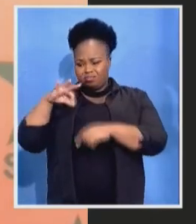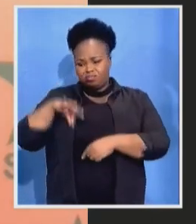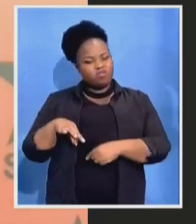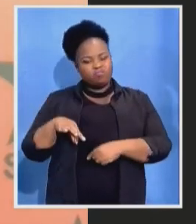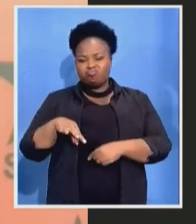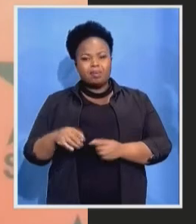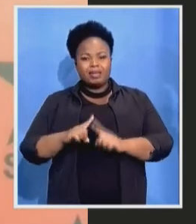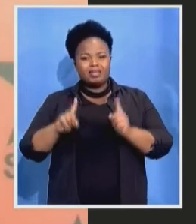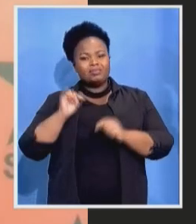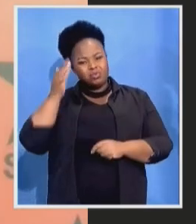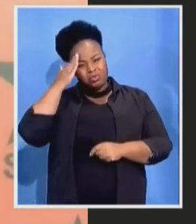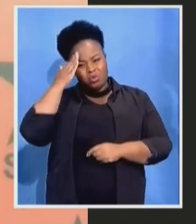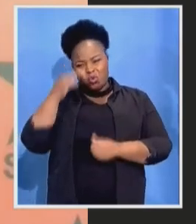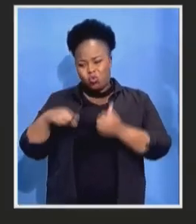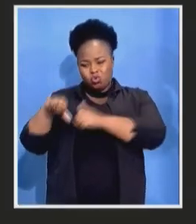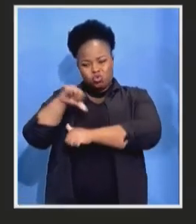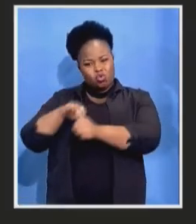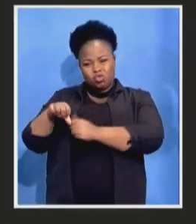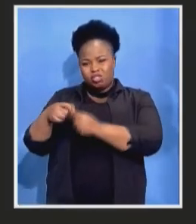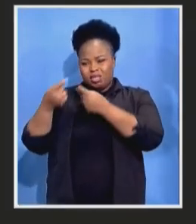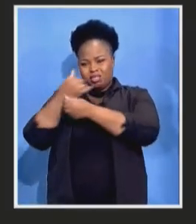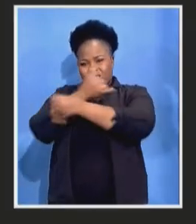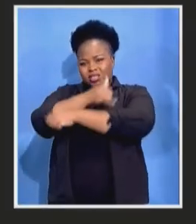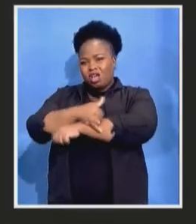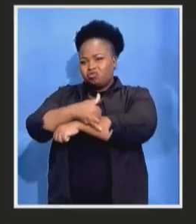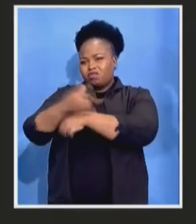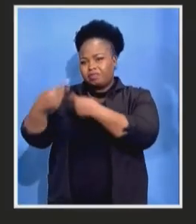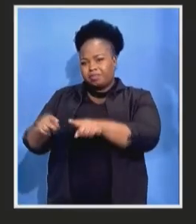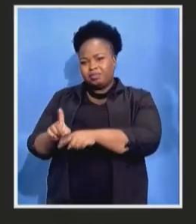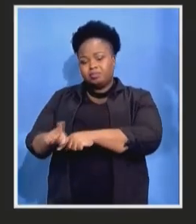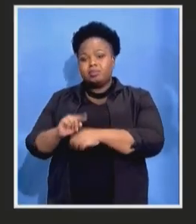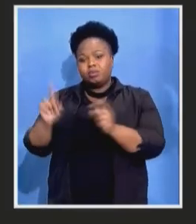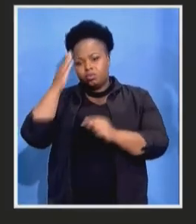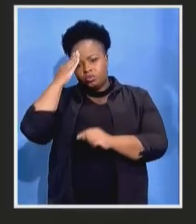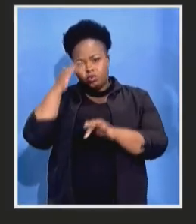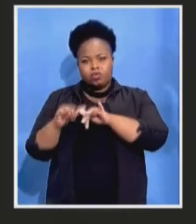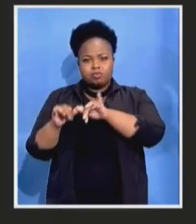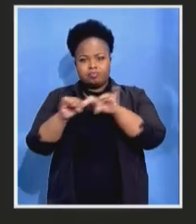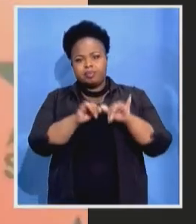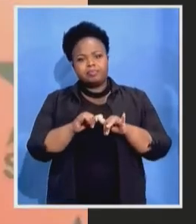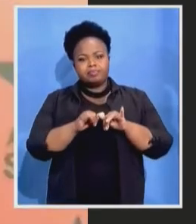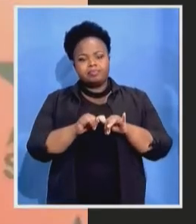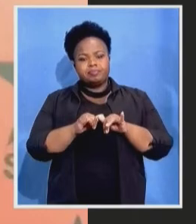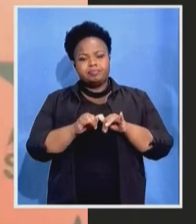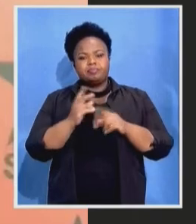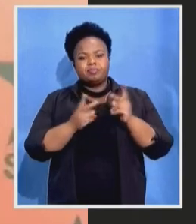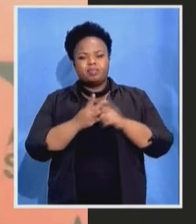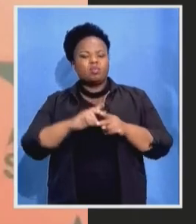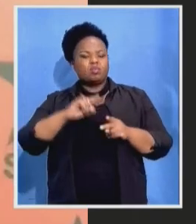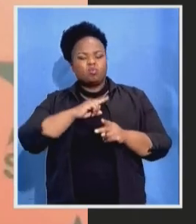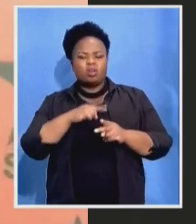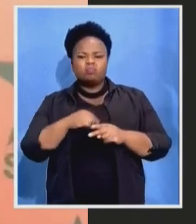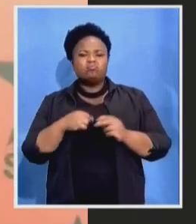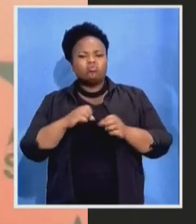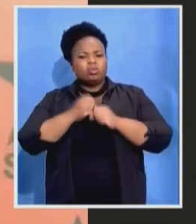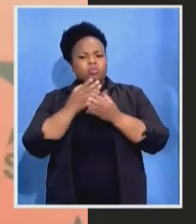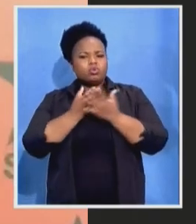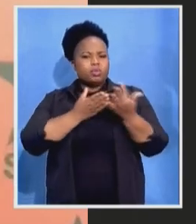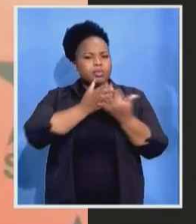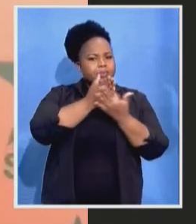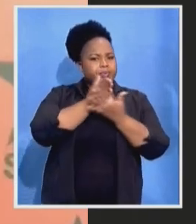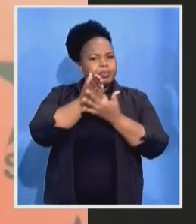values of common humanity and reiterate ran through as they made this particular pronouncement. But of course, the